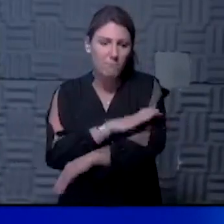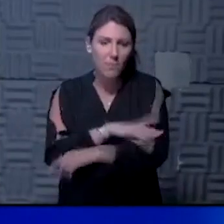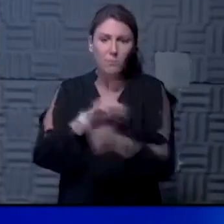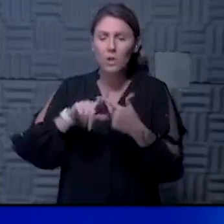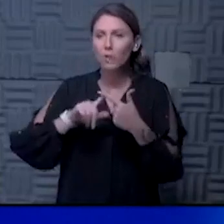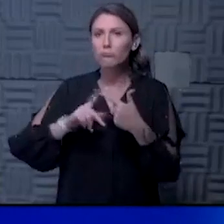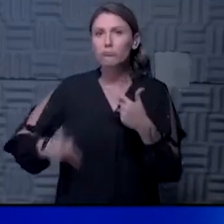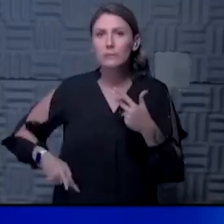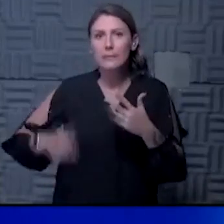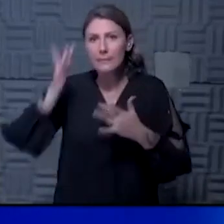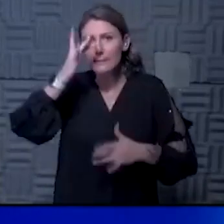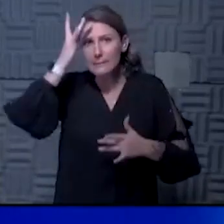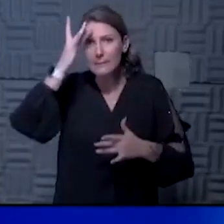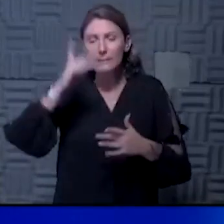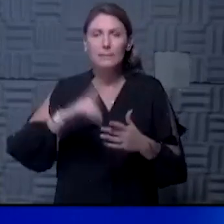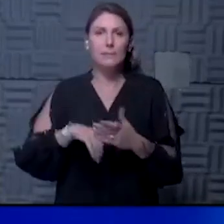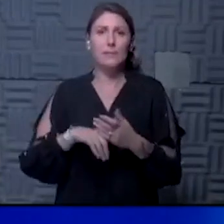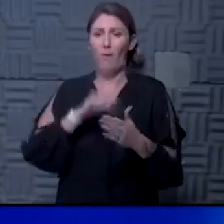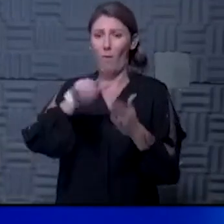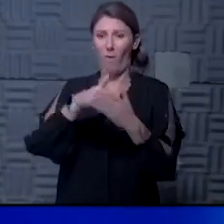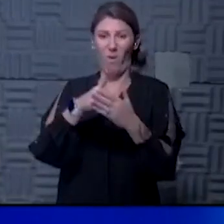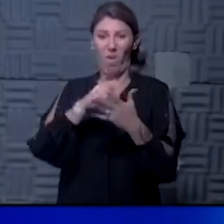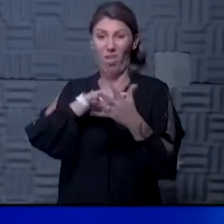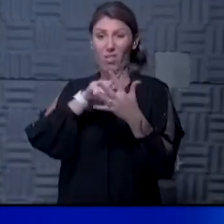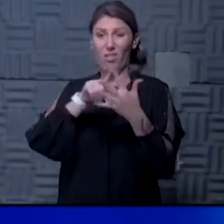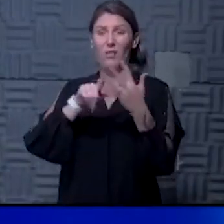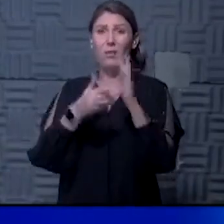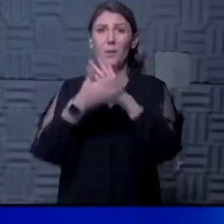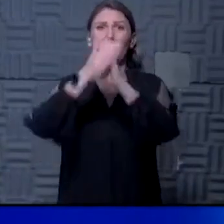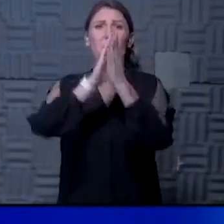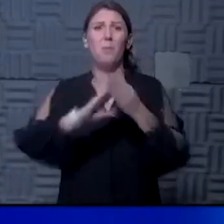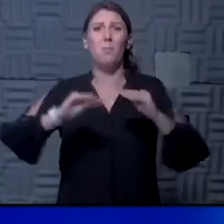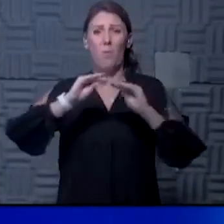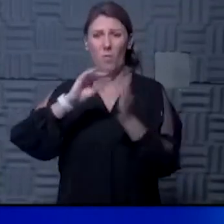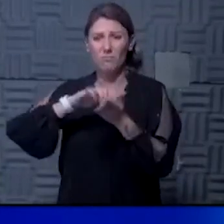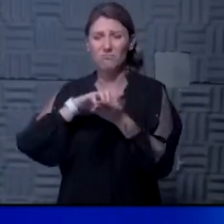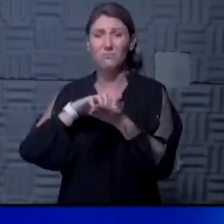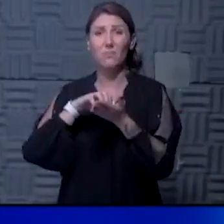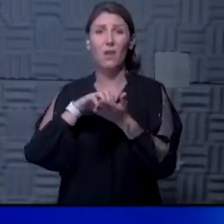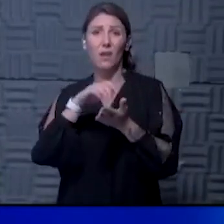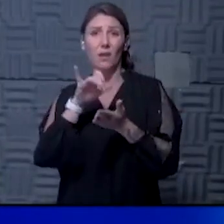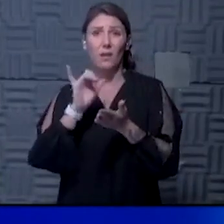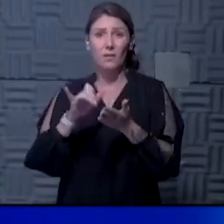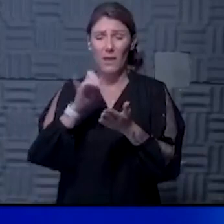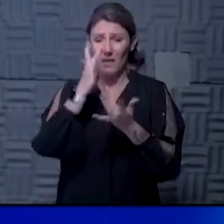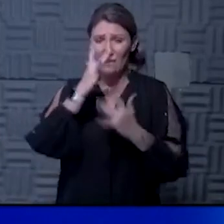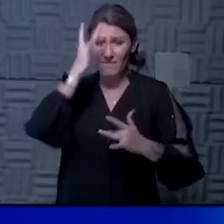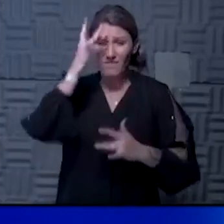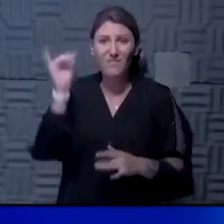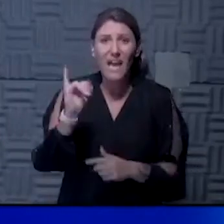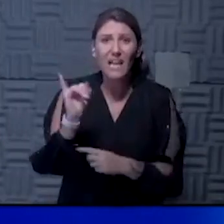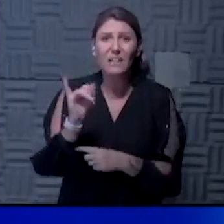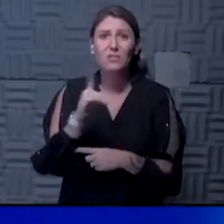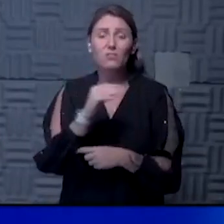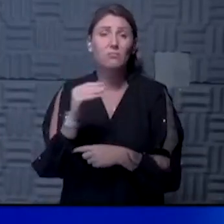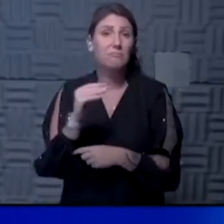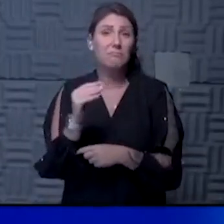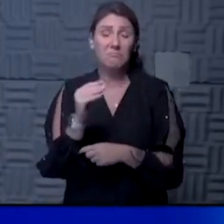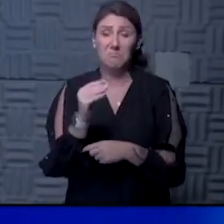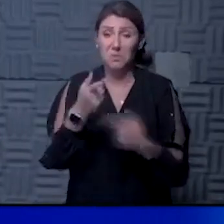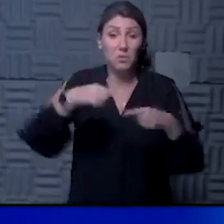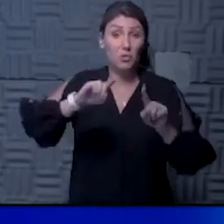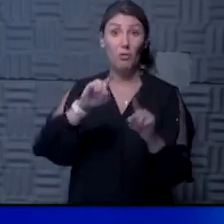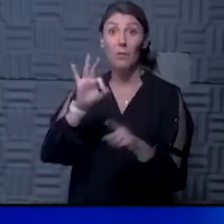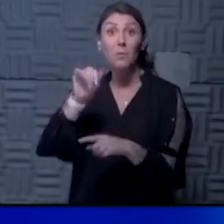disease. All those things add up and make your body more susceptible to infections of any sort. And you could easily have a harder time in